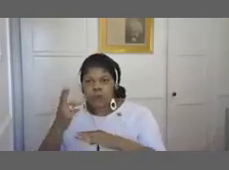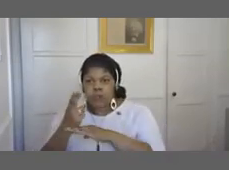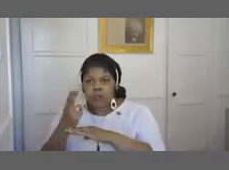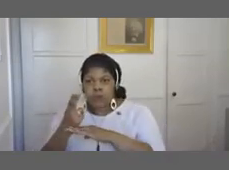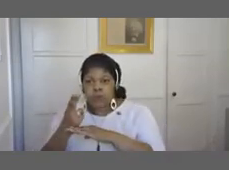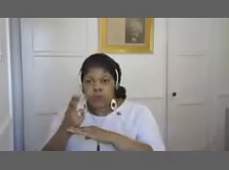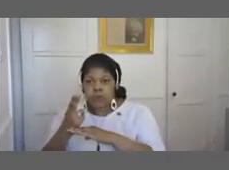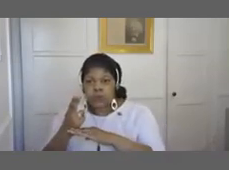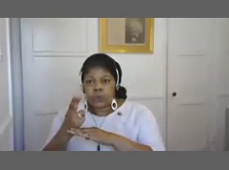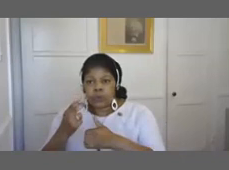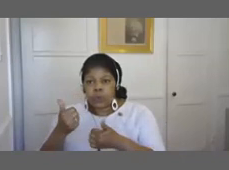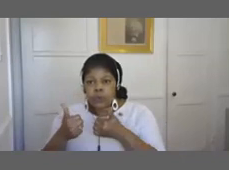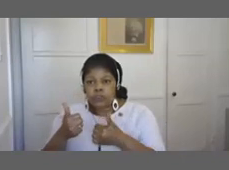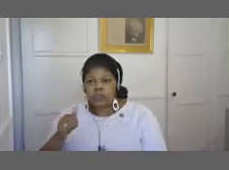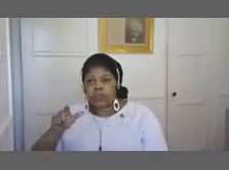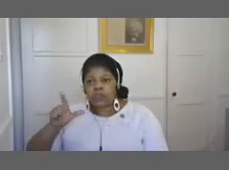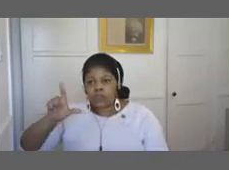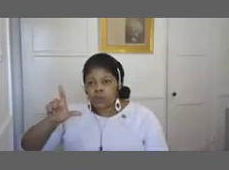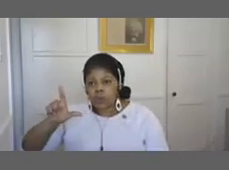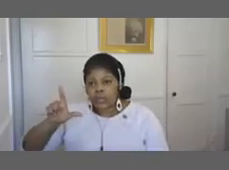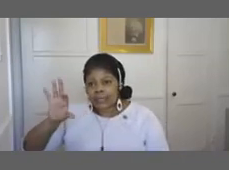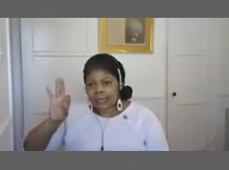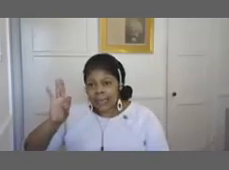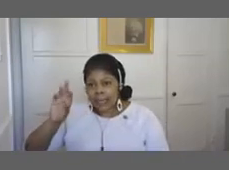we want 29% magenta.